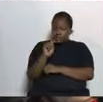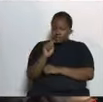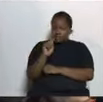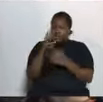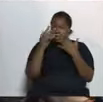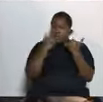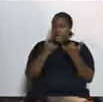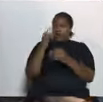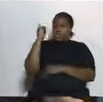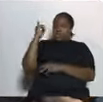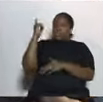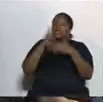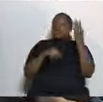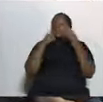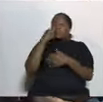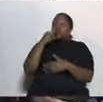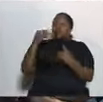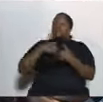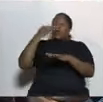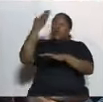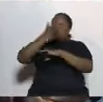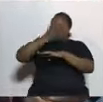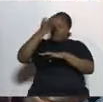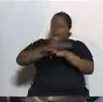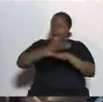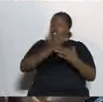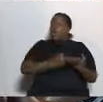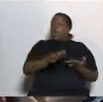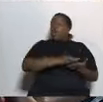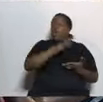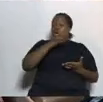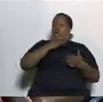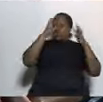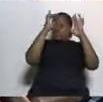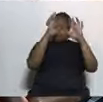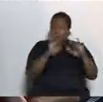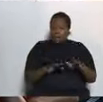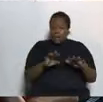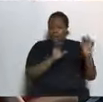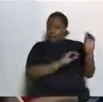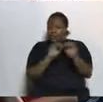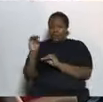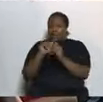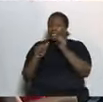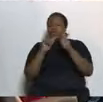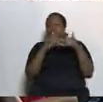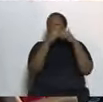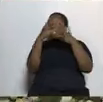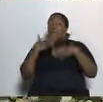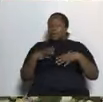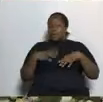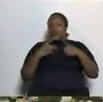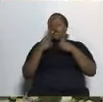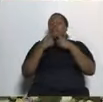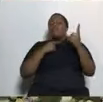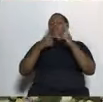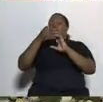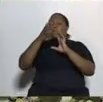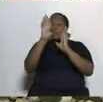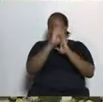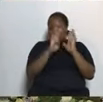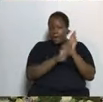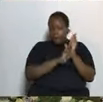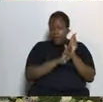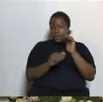right here predicted. There'll be a false Holy Ghost movement. That false Holy Ghost movement will lead people away from the Bible, and it will lead them.